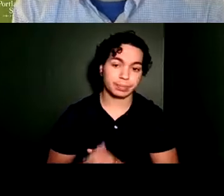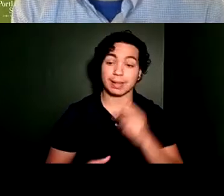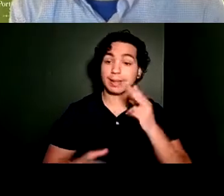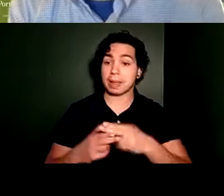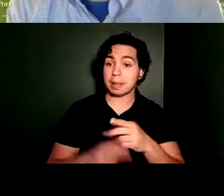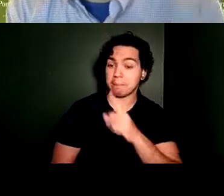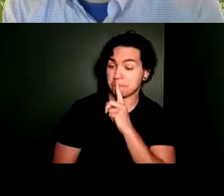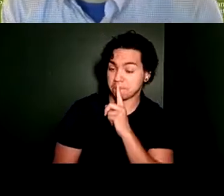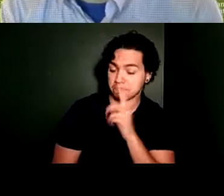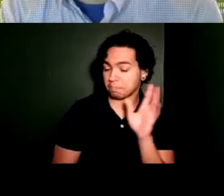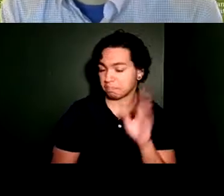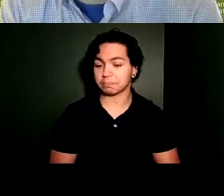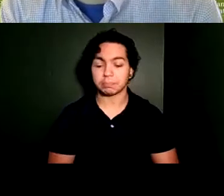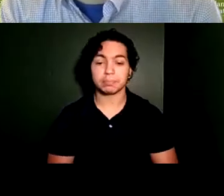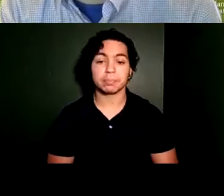So